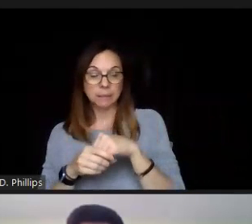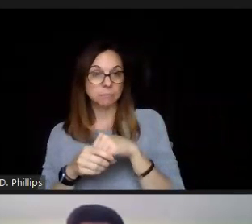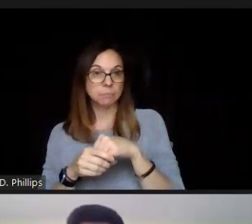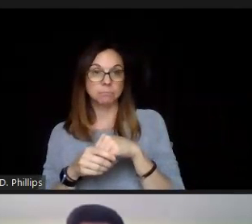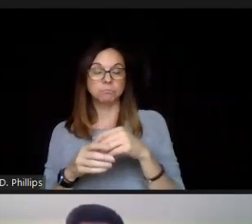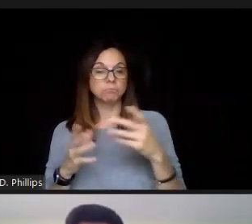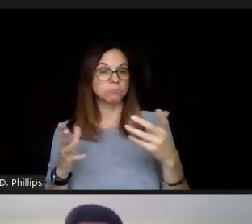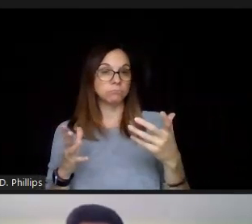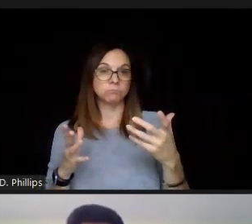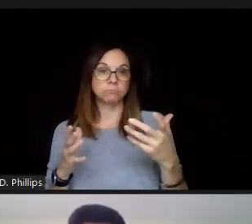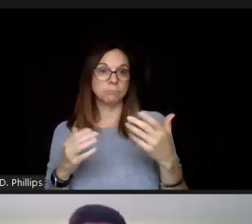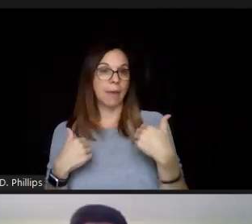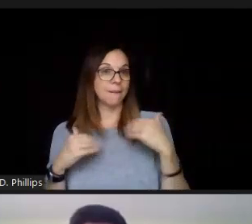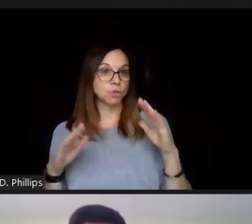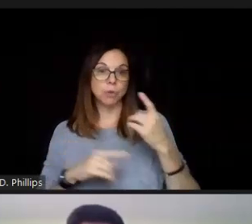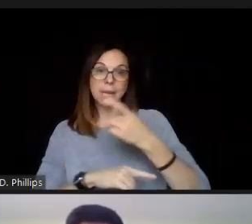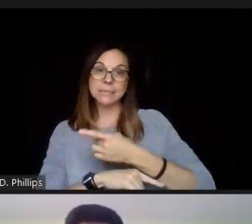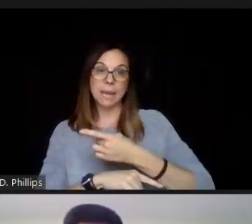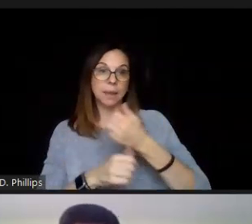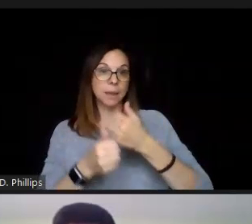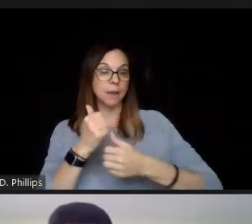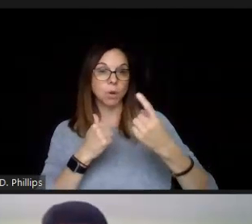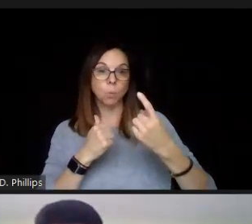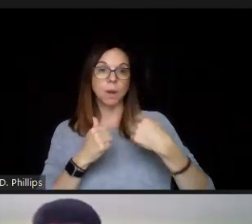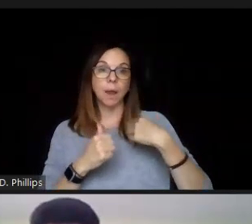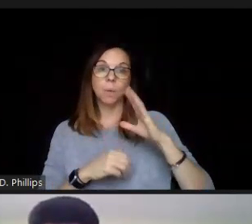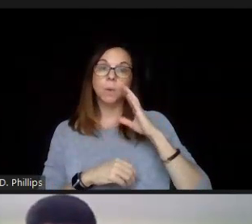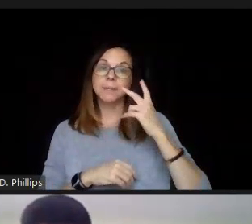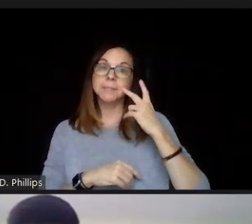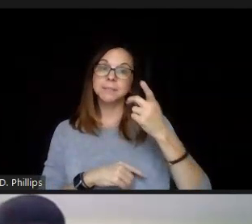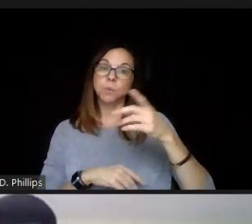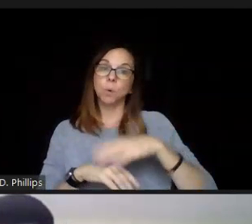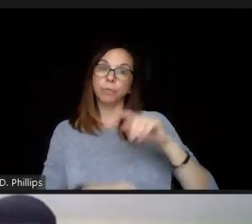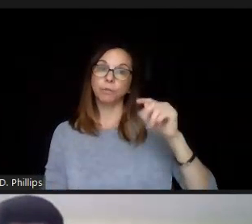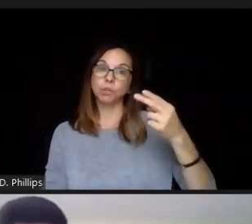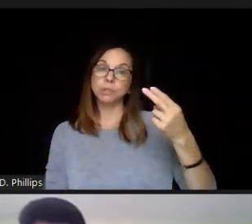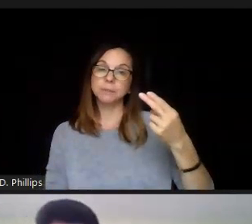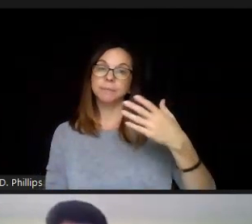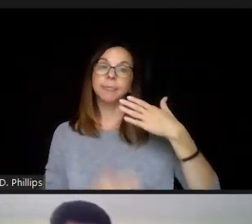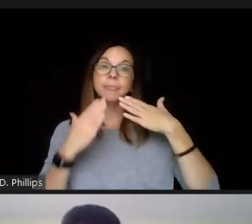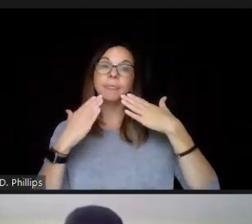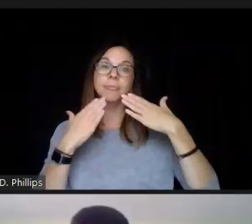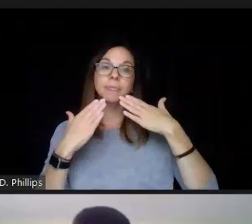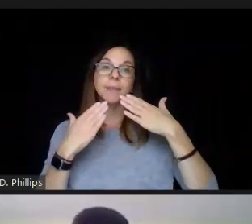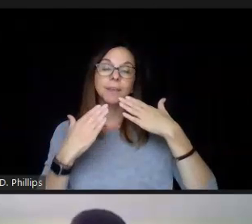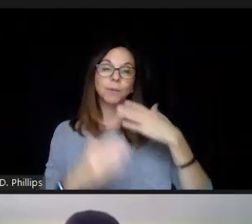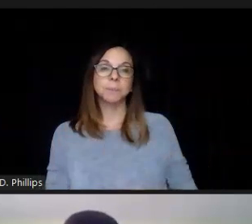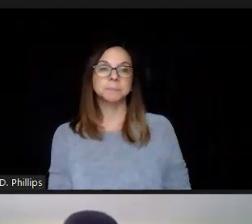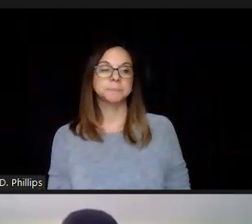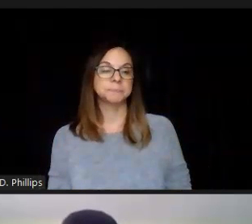our course. Have a great day, everybody, and I will see you on Thursday. Thank you. You're